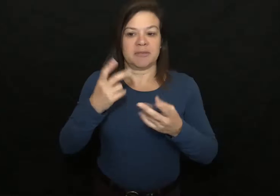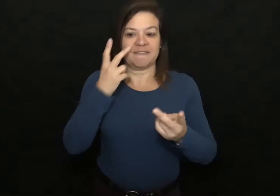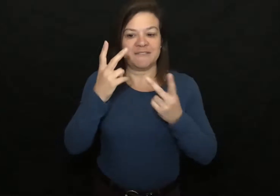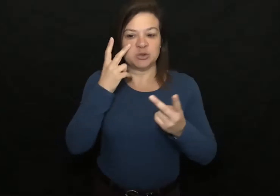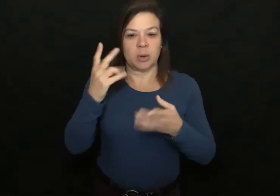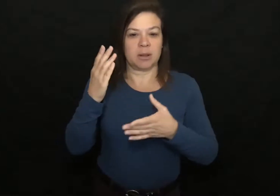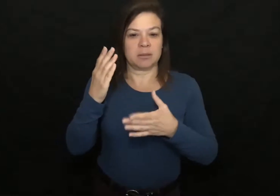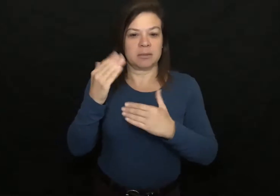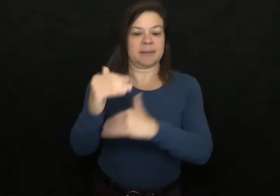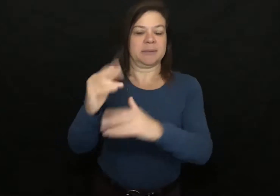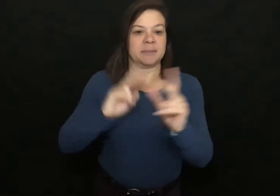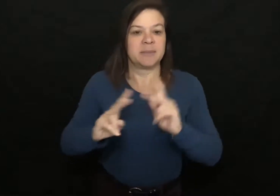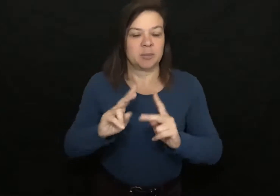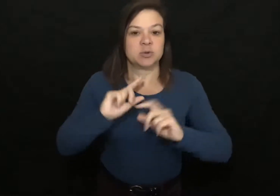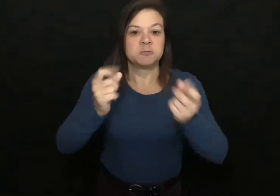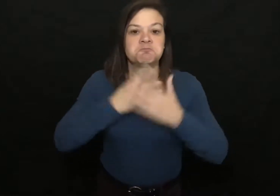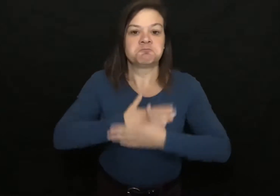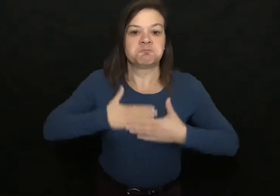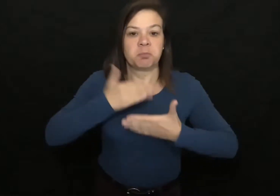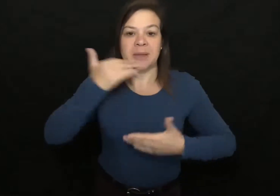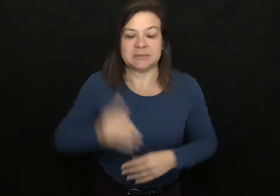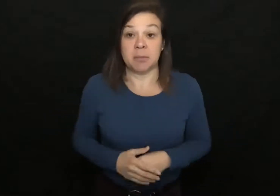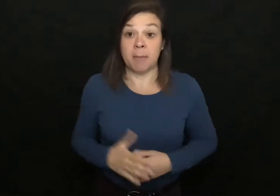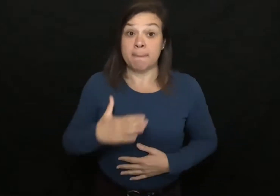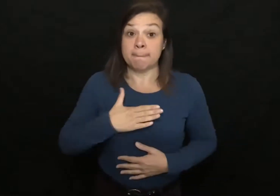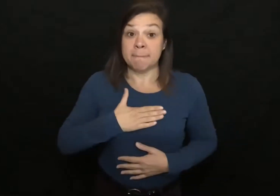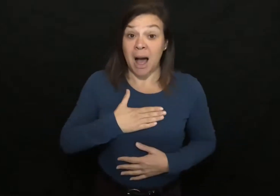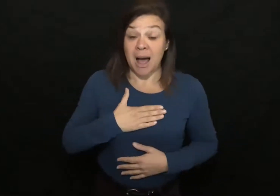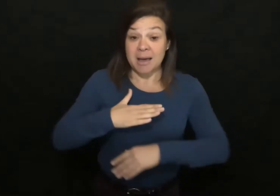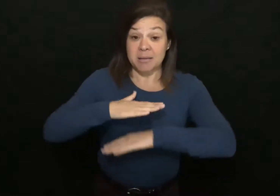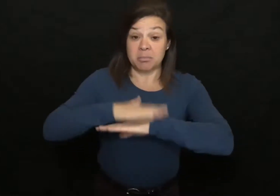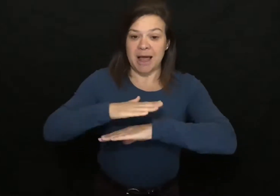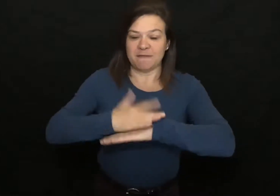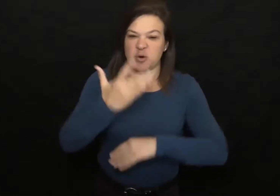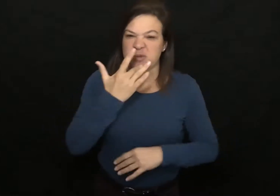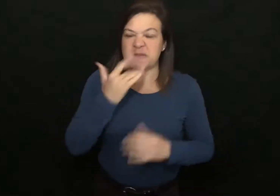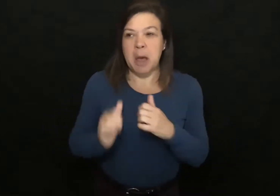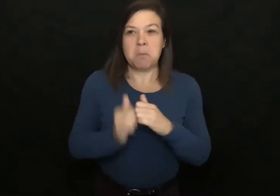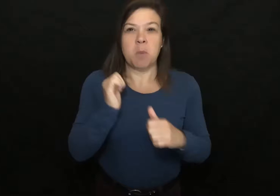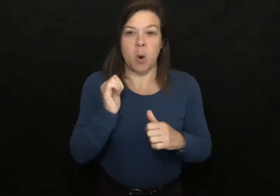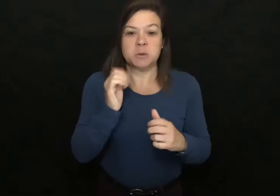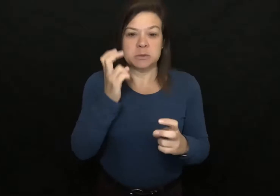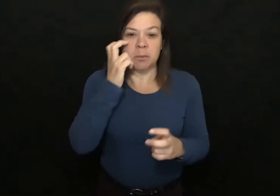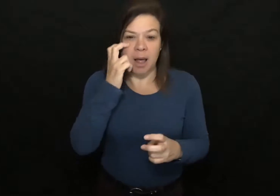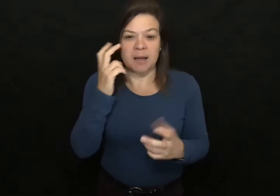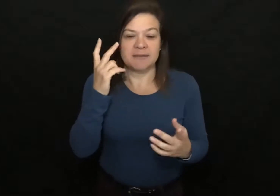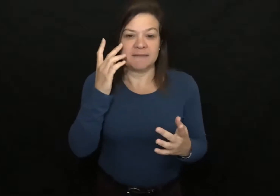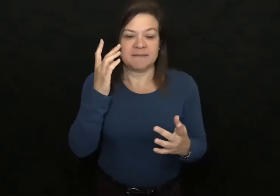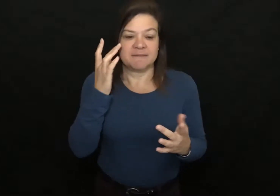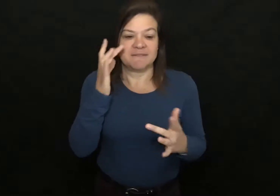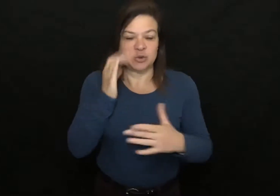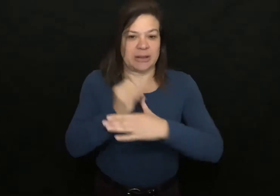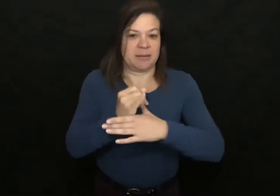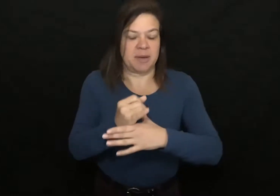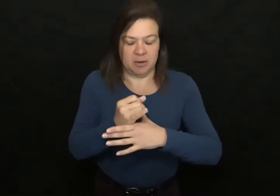My platform of preference, and I think the blind and visually impaired audience members' platform of preference, is Zoom.